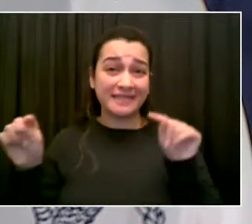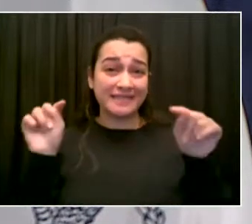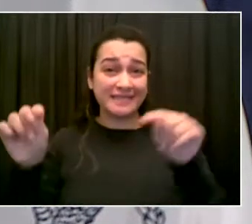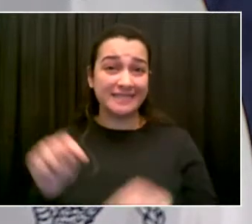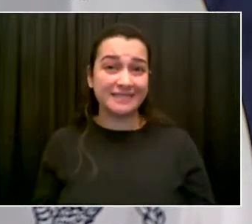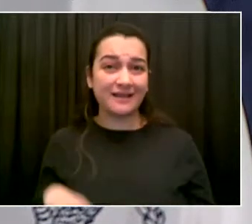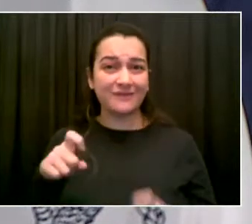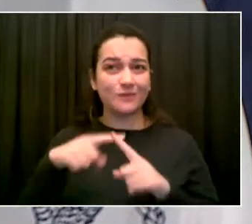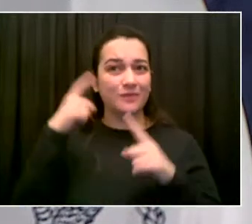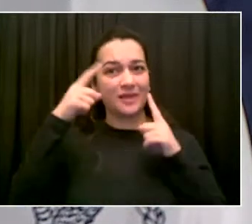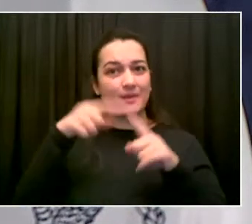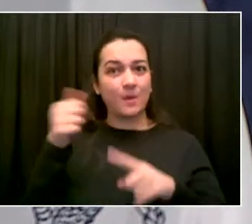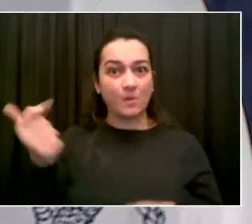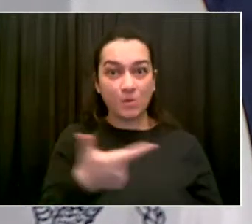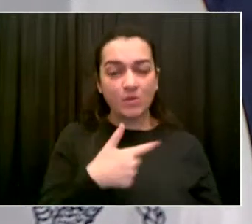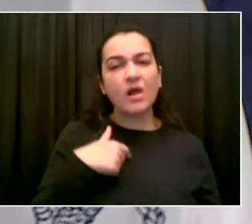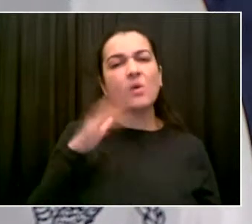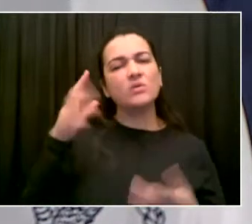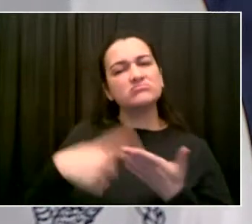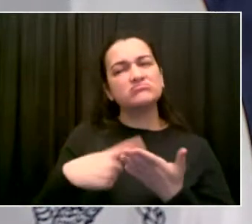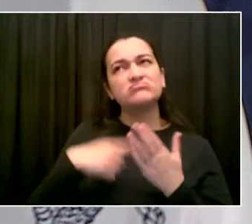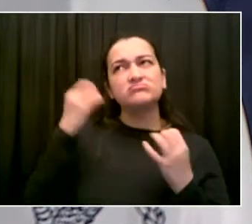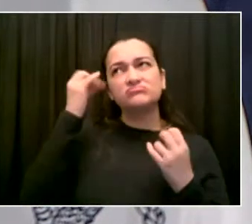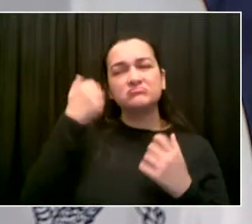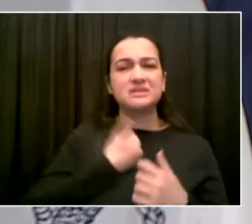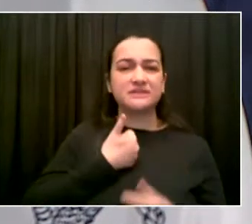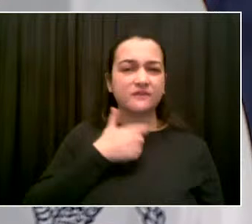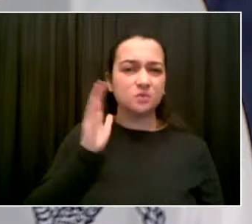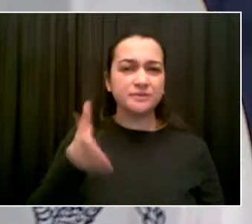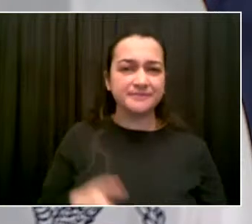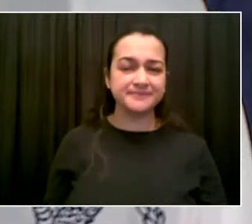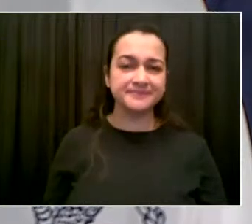more for today. The next is Andrew Siff from WNBC.